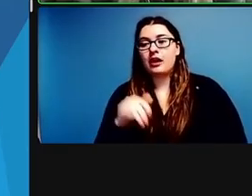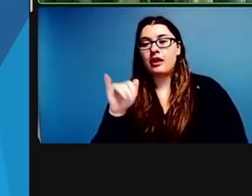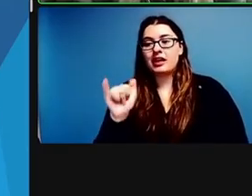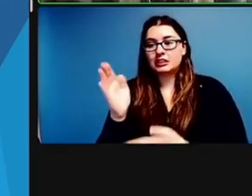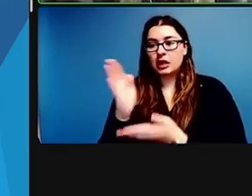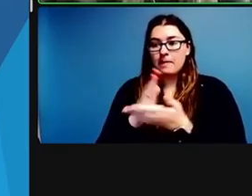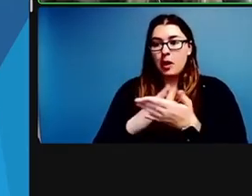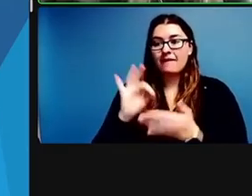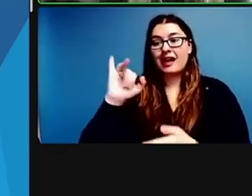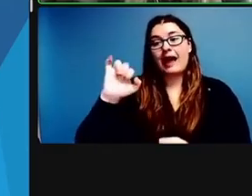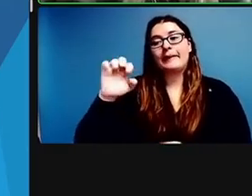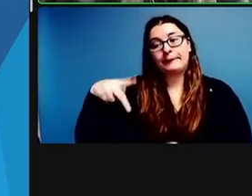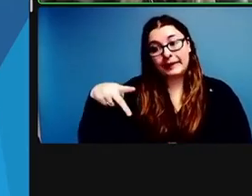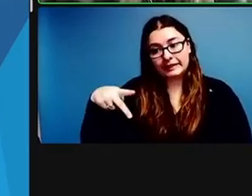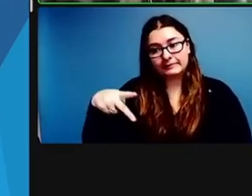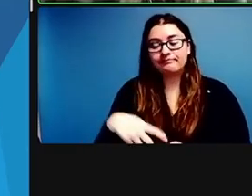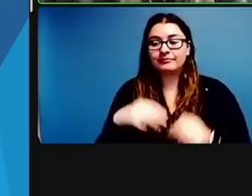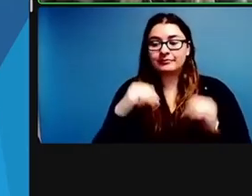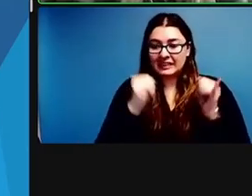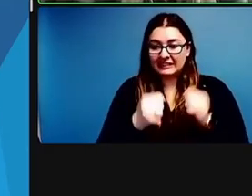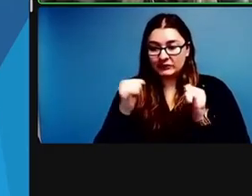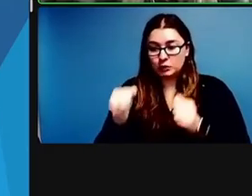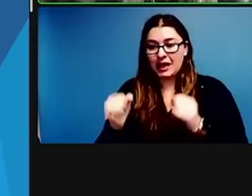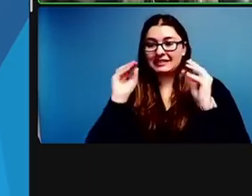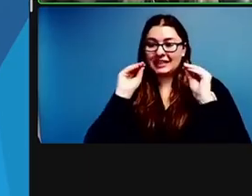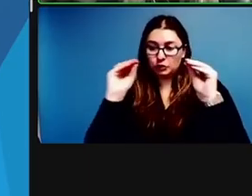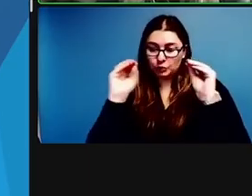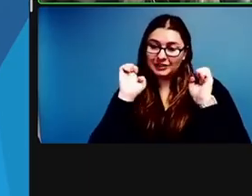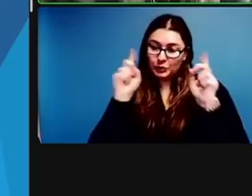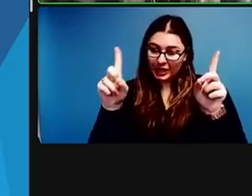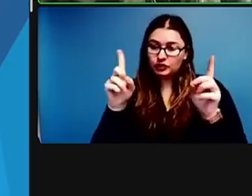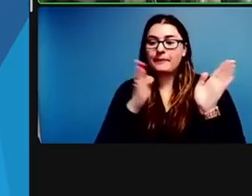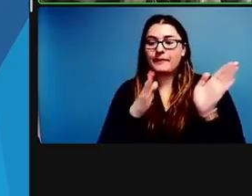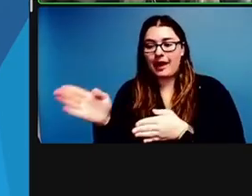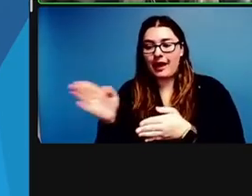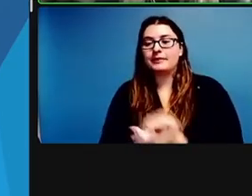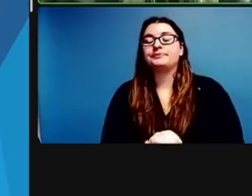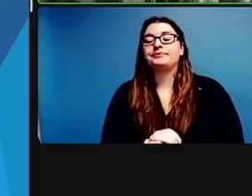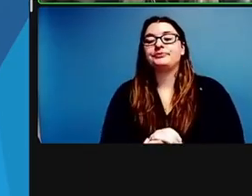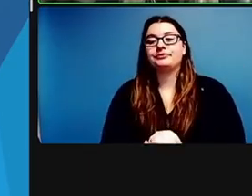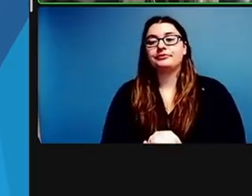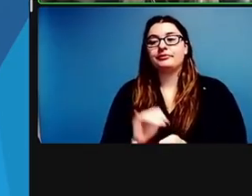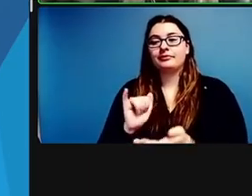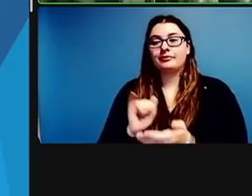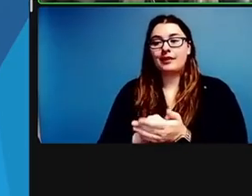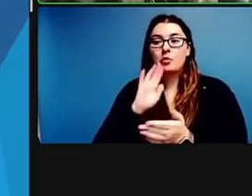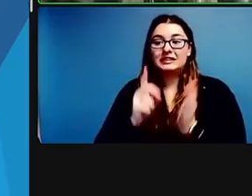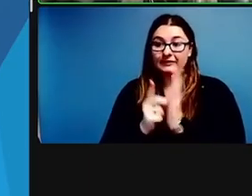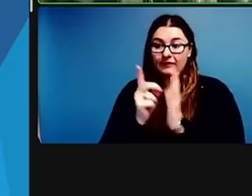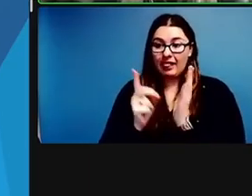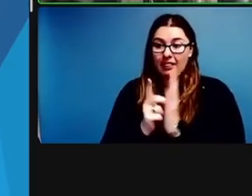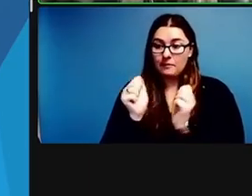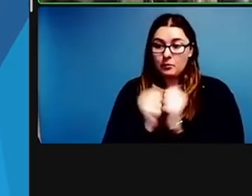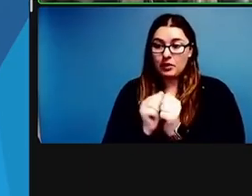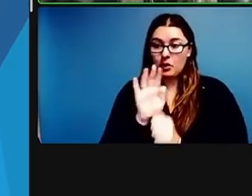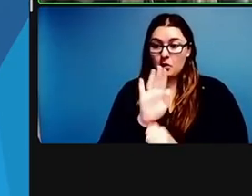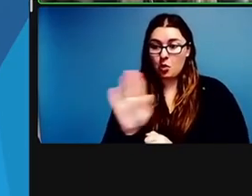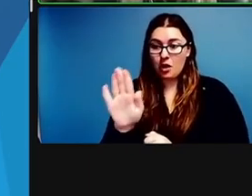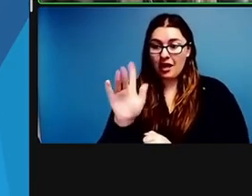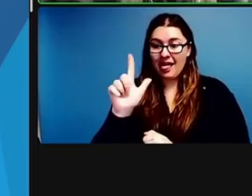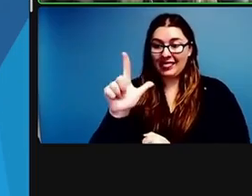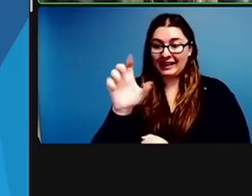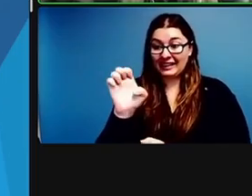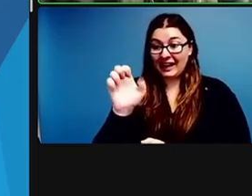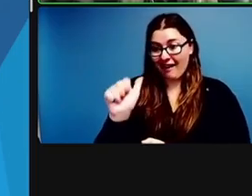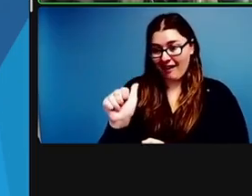an IEP, an Individualized Education Plan. That's going to be developed with your